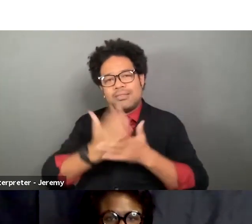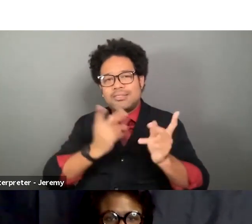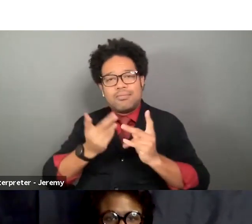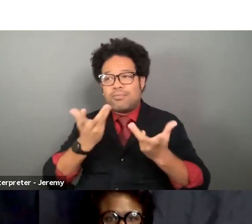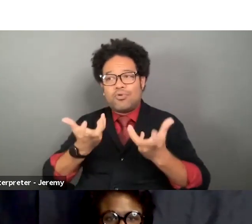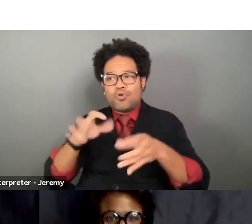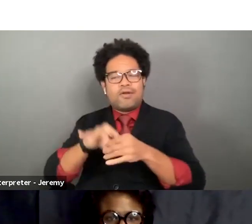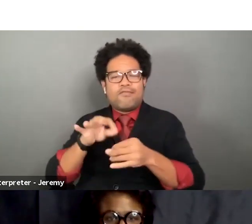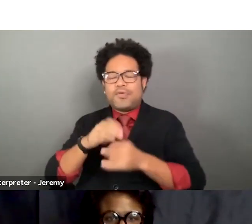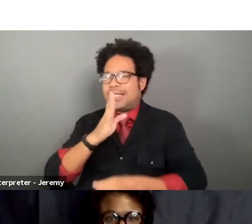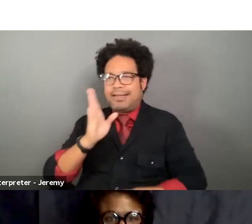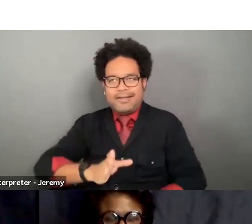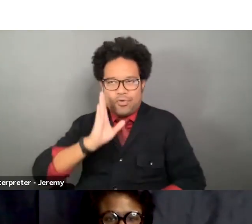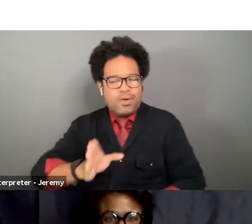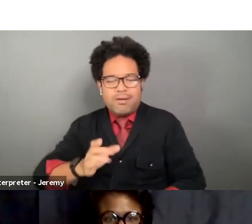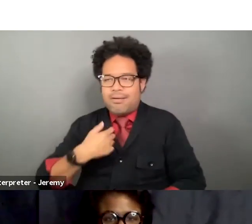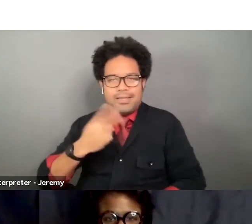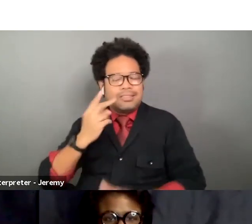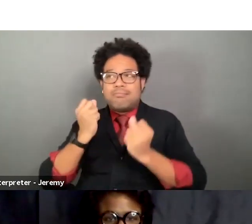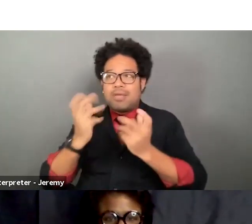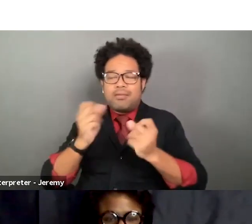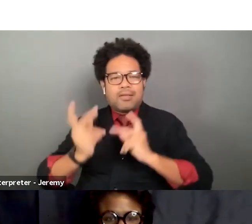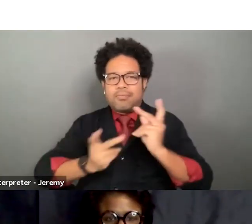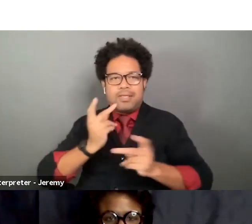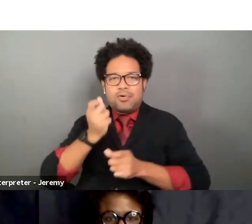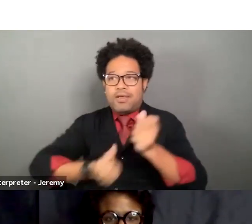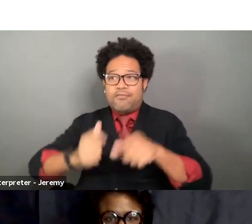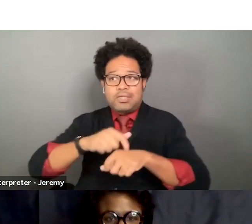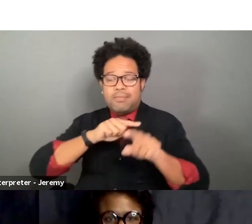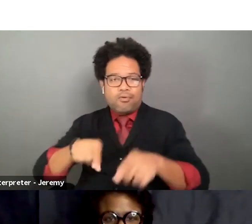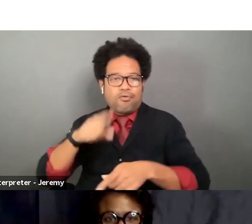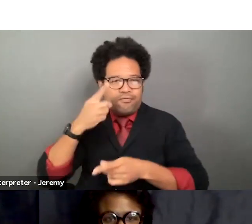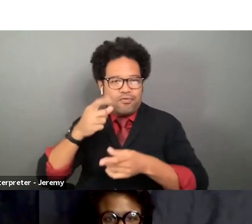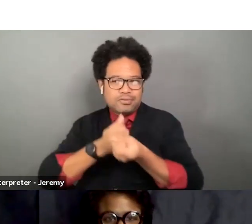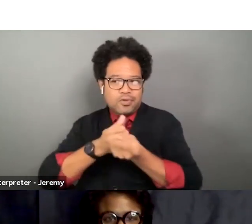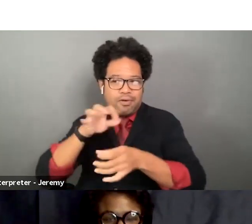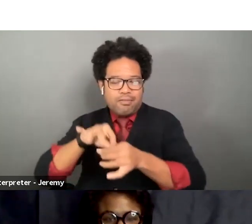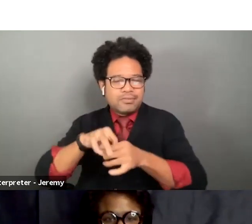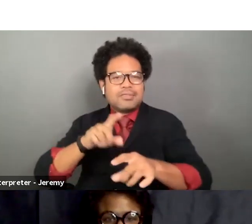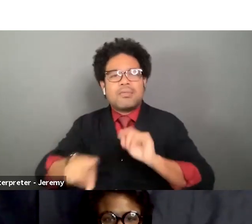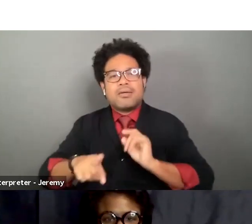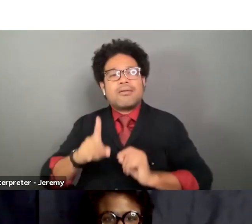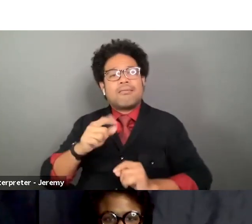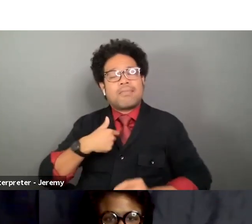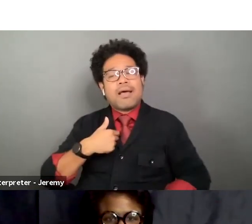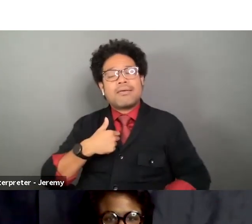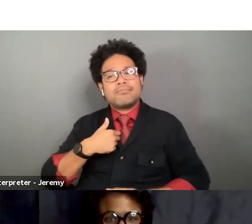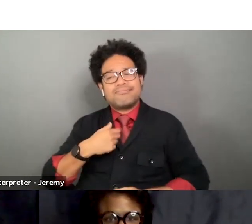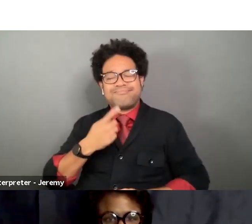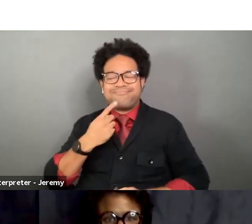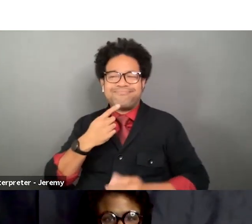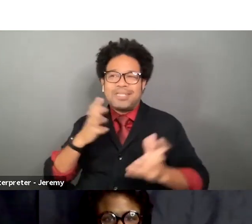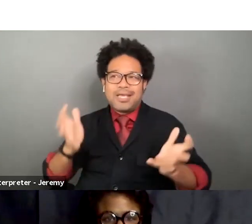vote and they never will. And I encounter thousands of people like that every single time I do an election. But I will say I would encourage you to exercise